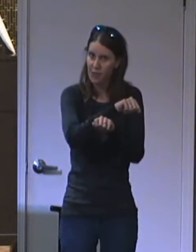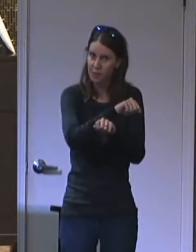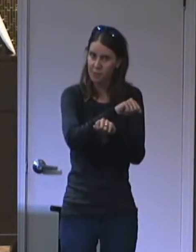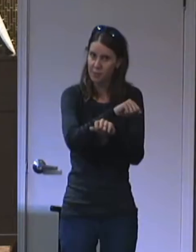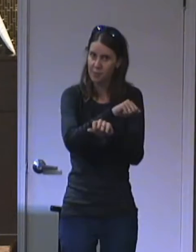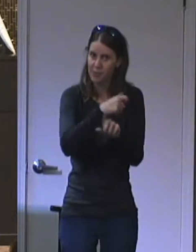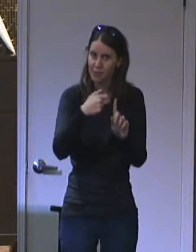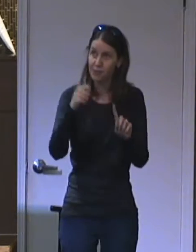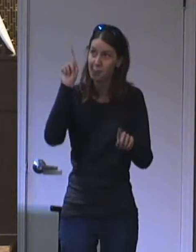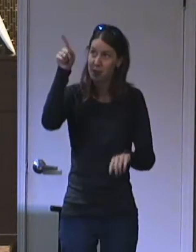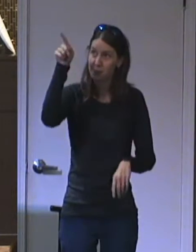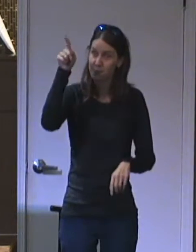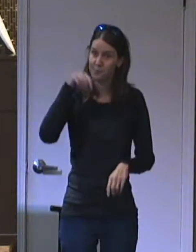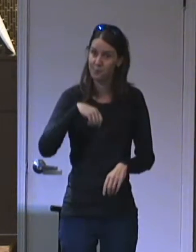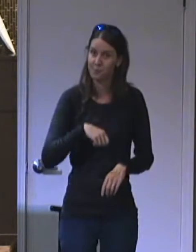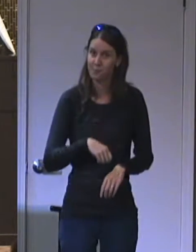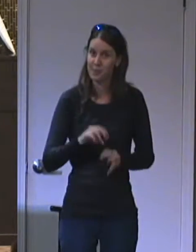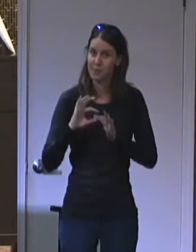is His.